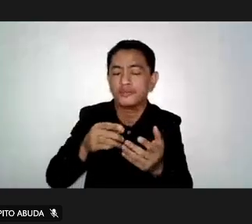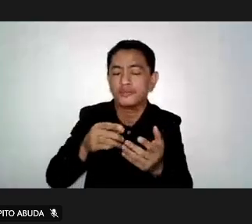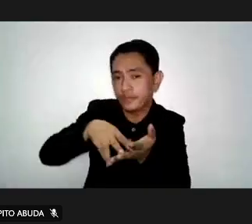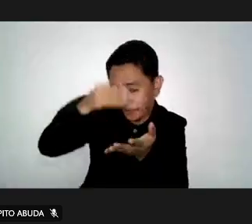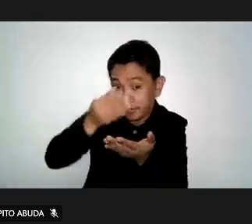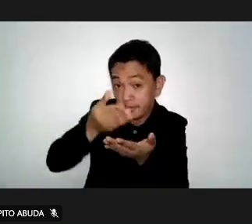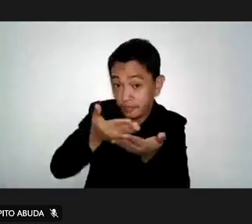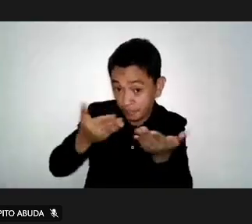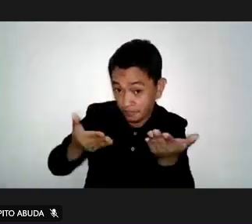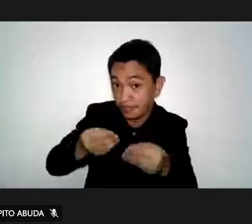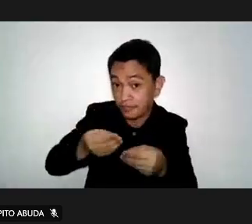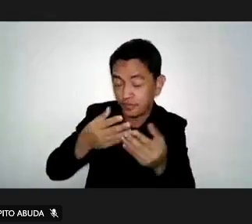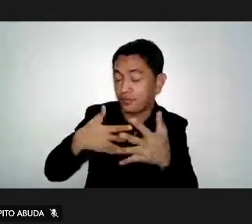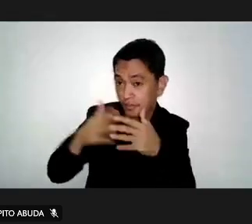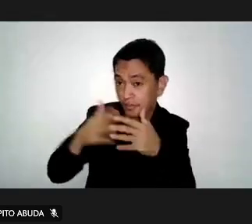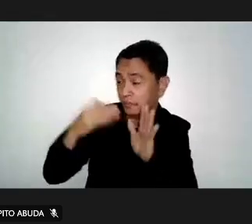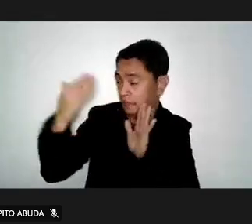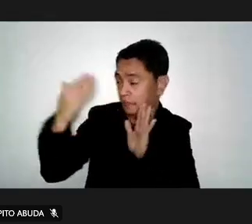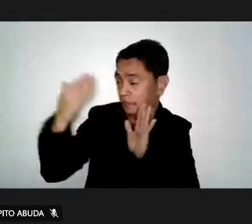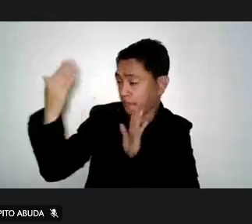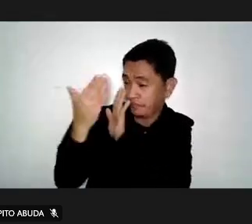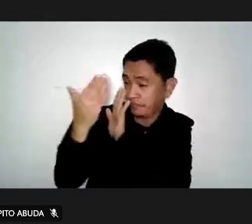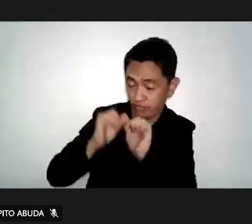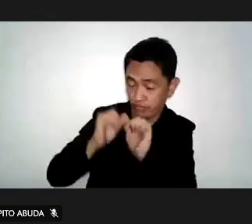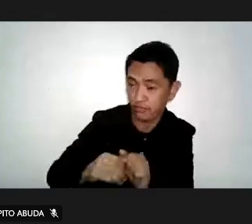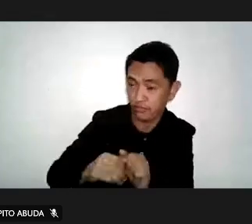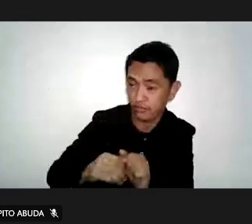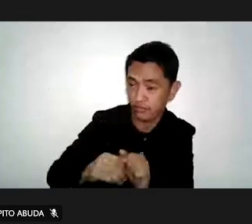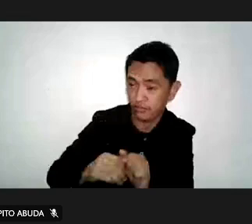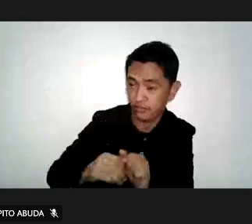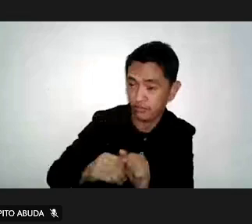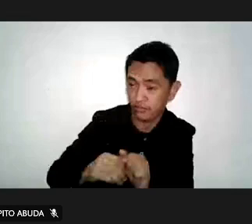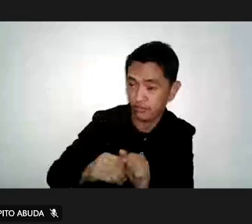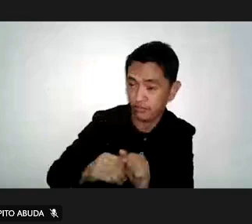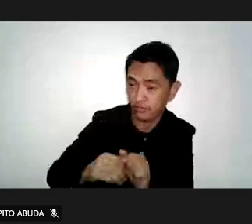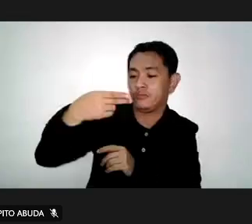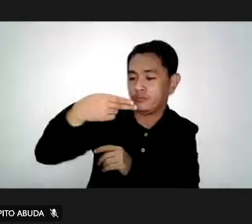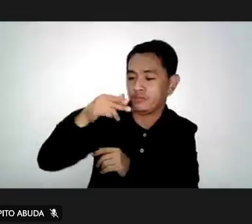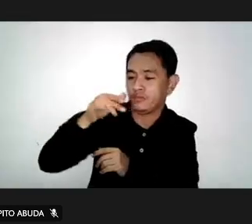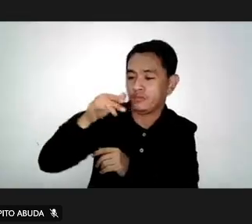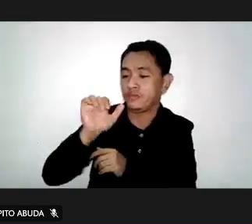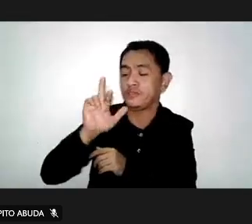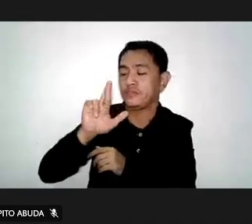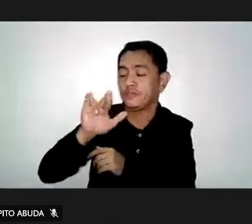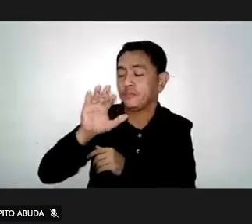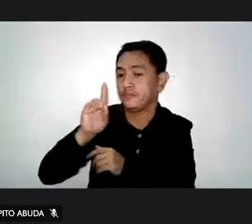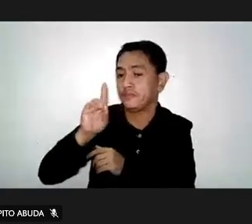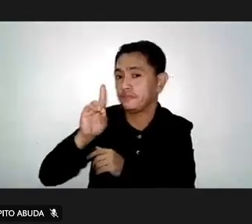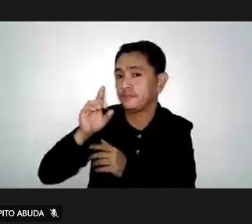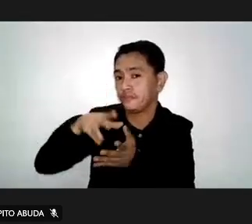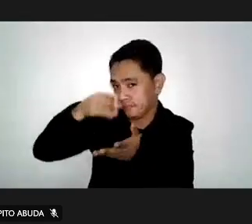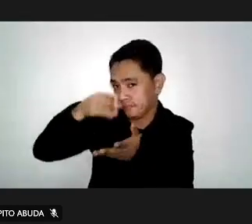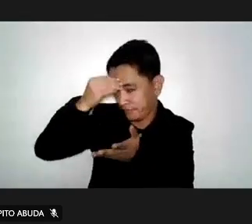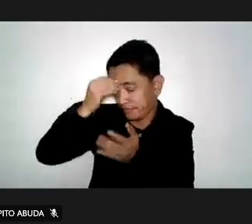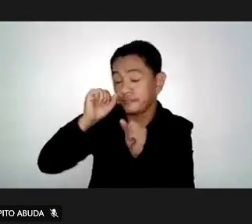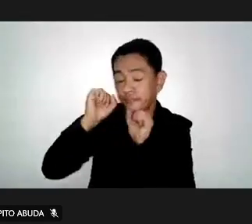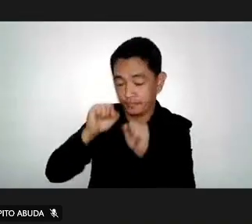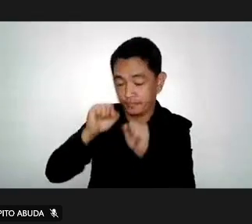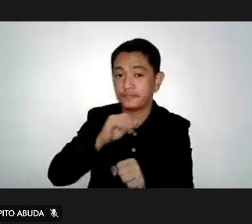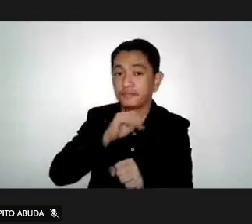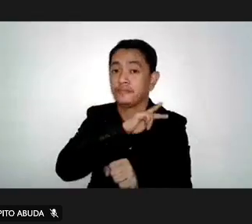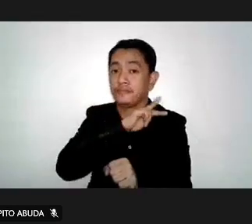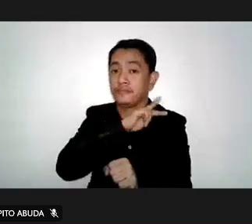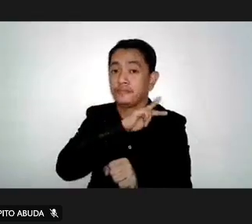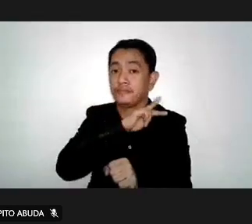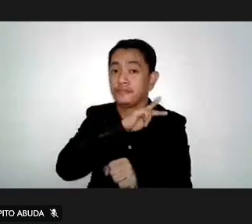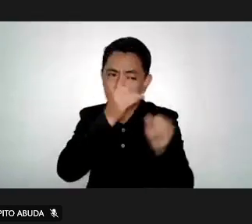so that when we provide our learning materials, whether it is in the face-to-face or in the remote